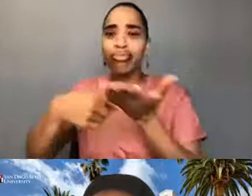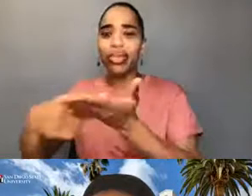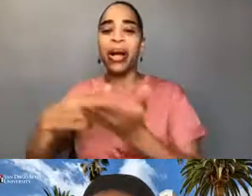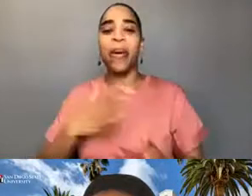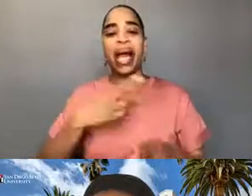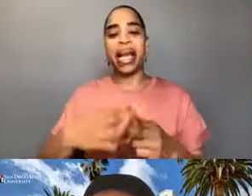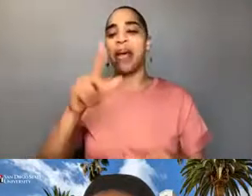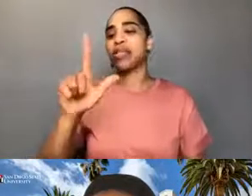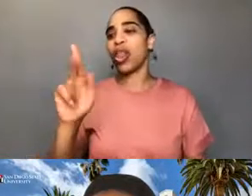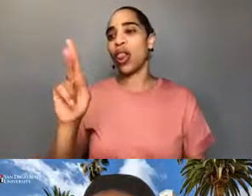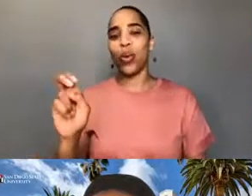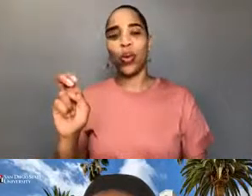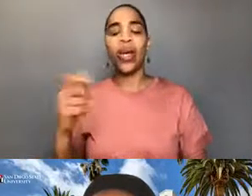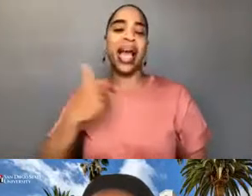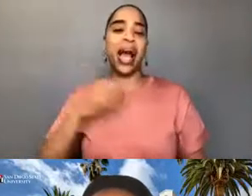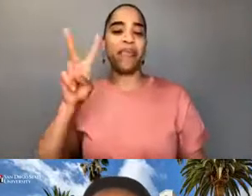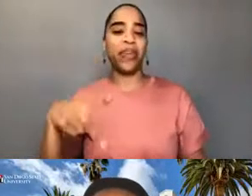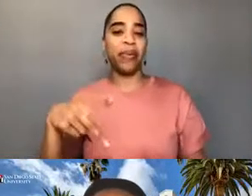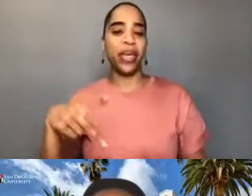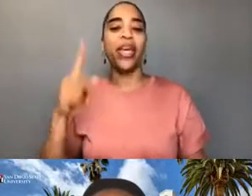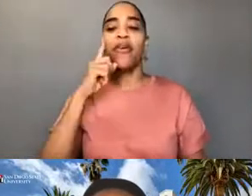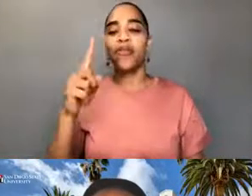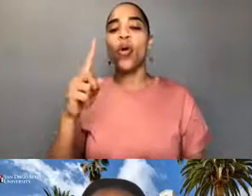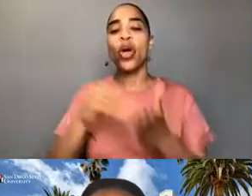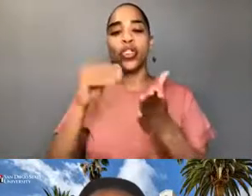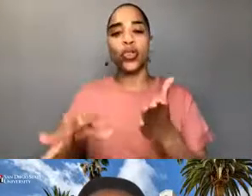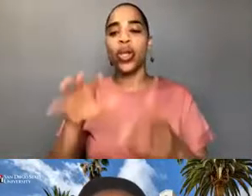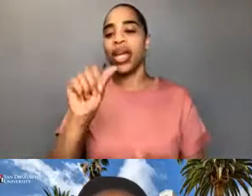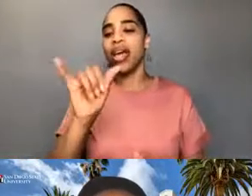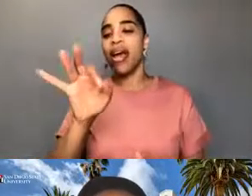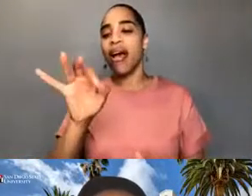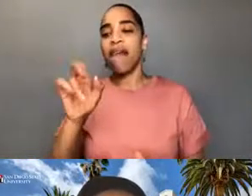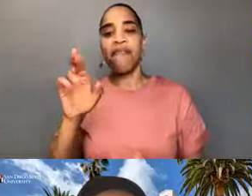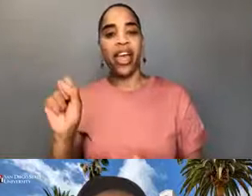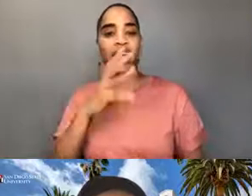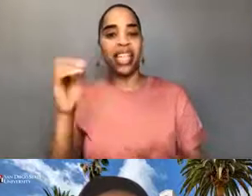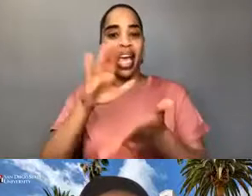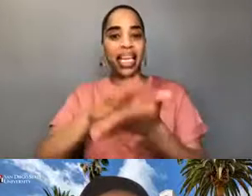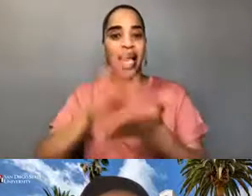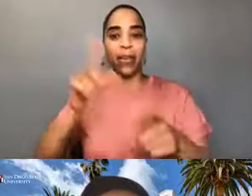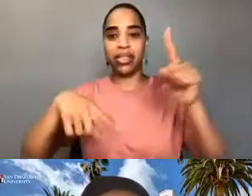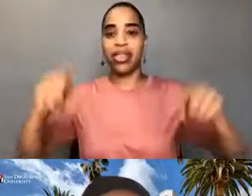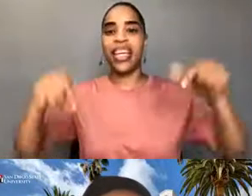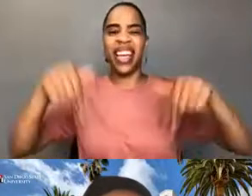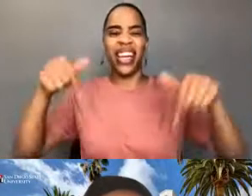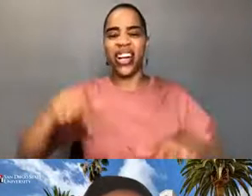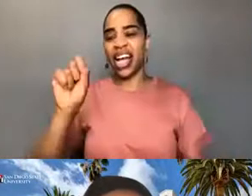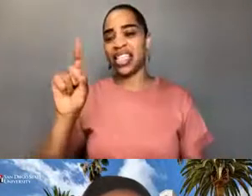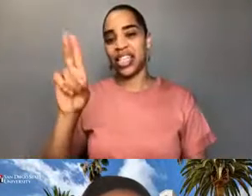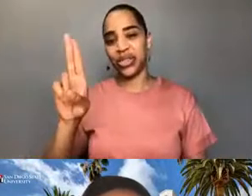Luke, and I have the pleasure of serving as Vice President for Student Affairs and Campus Diversity here at San Diego State University.